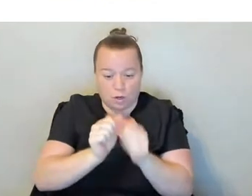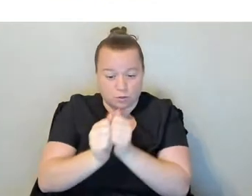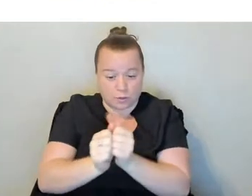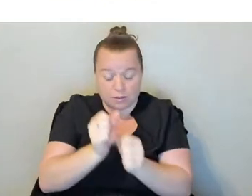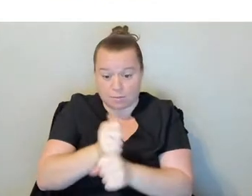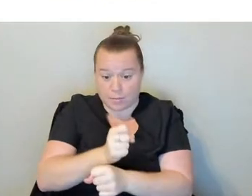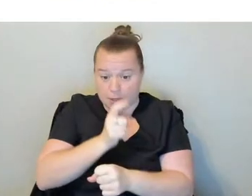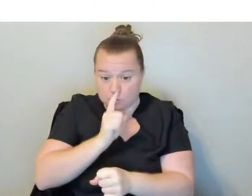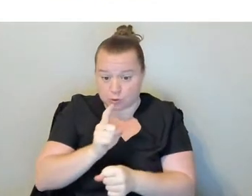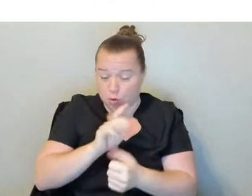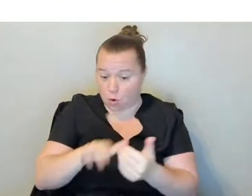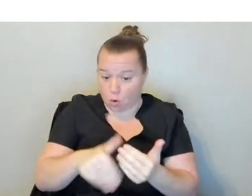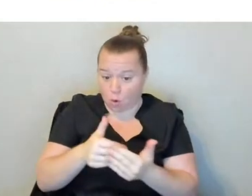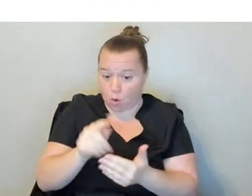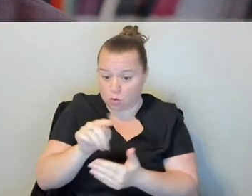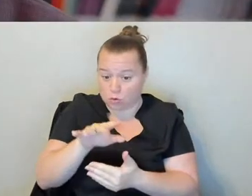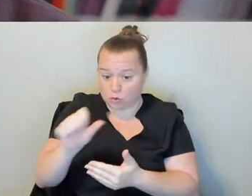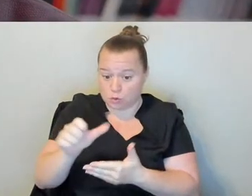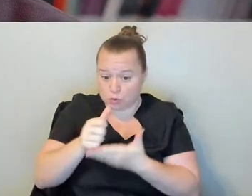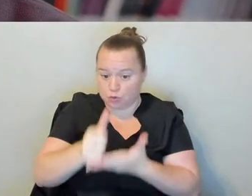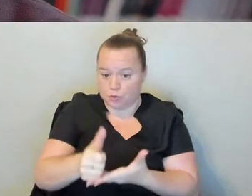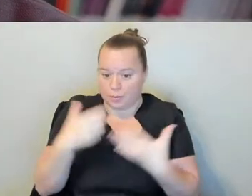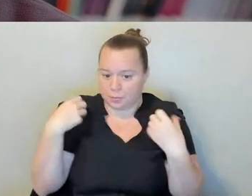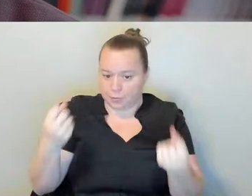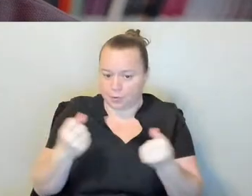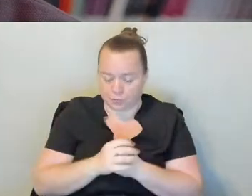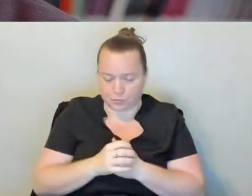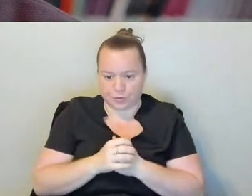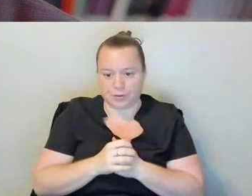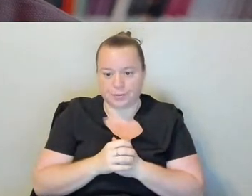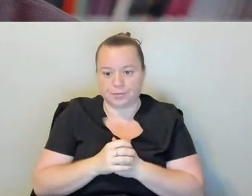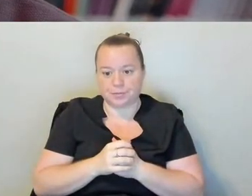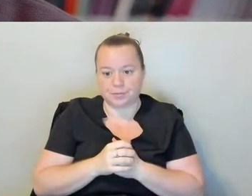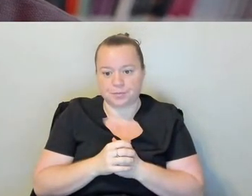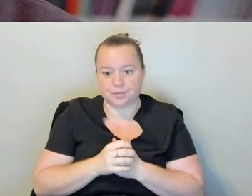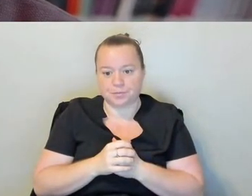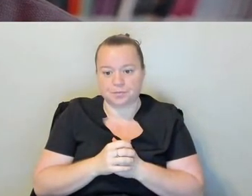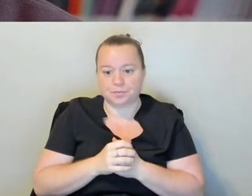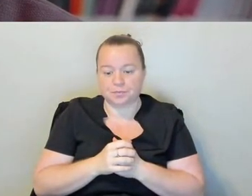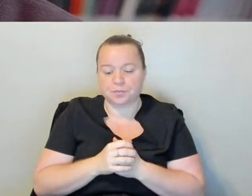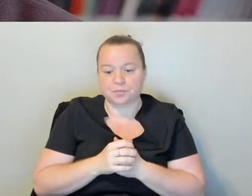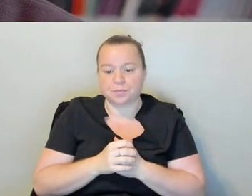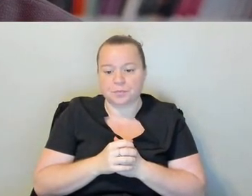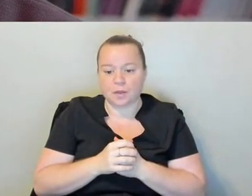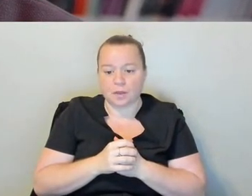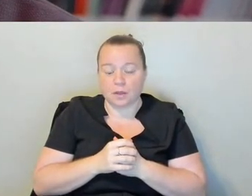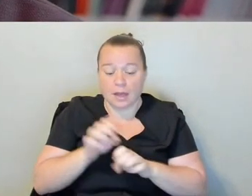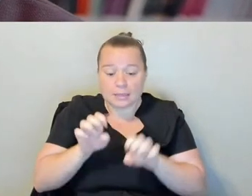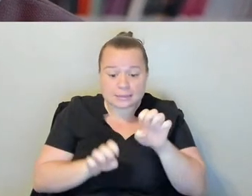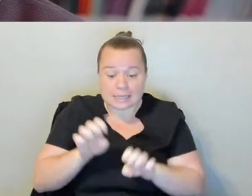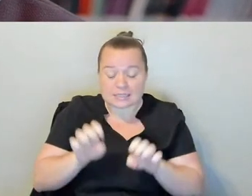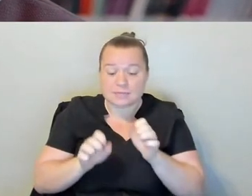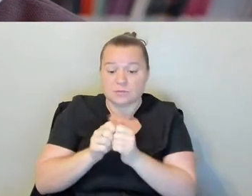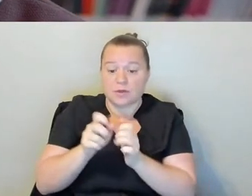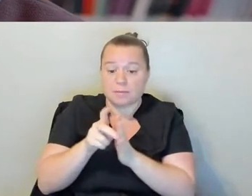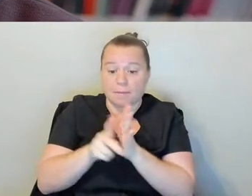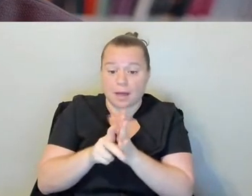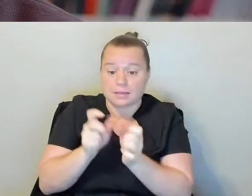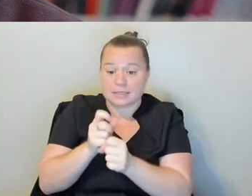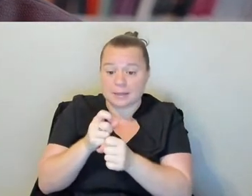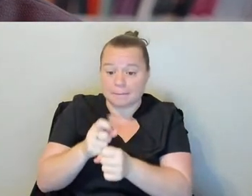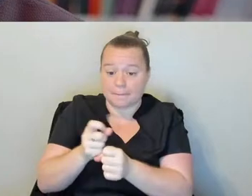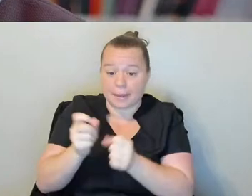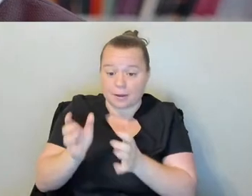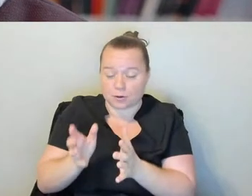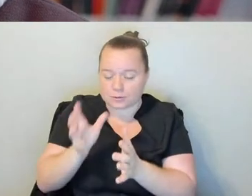used throughout the recovery. Gender impact assessments would help policymakers estimate how